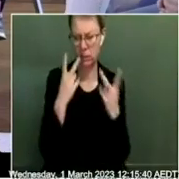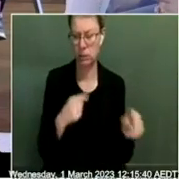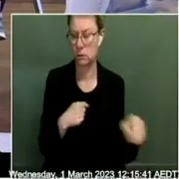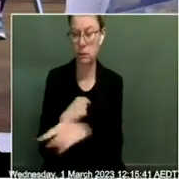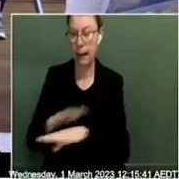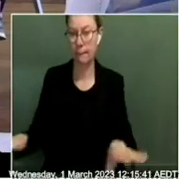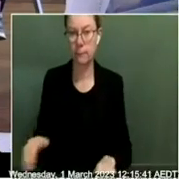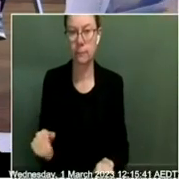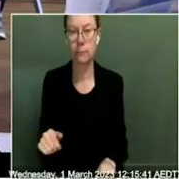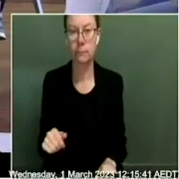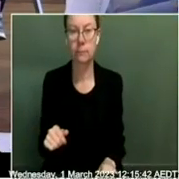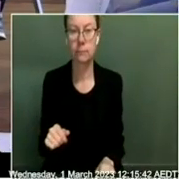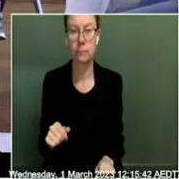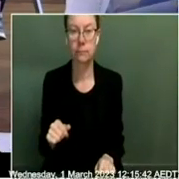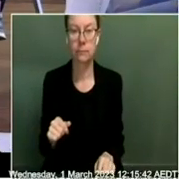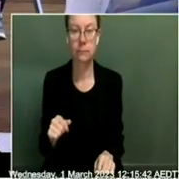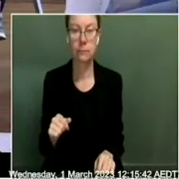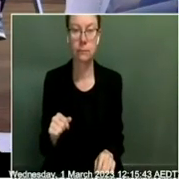we knew.